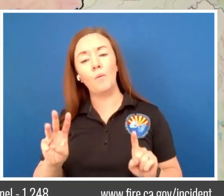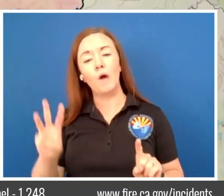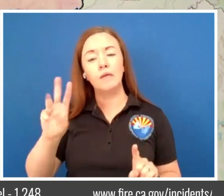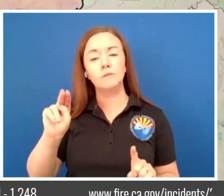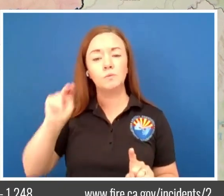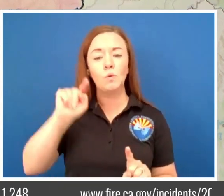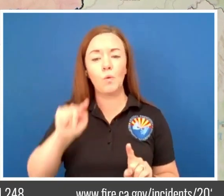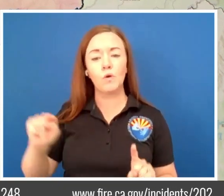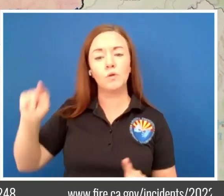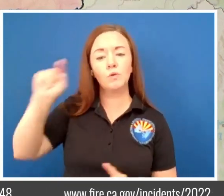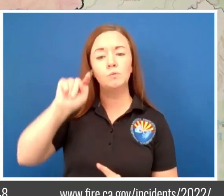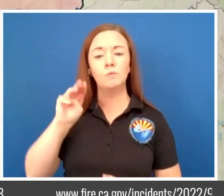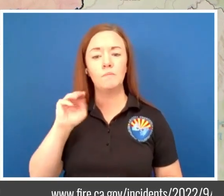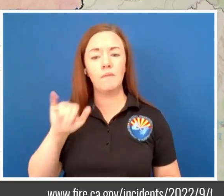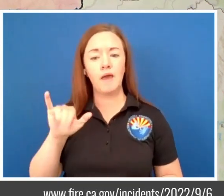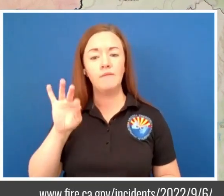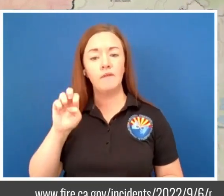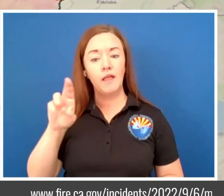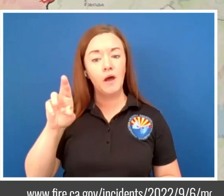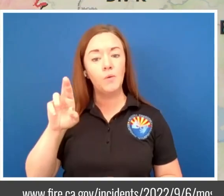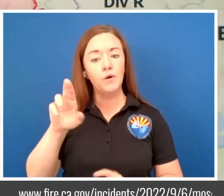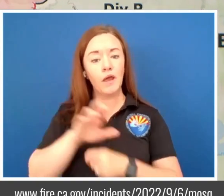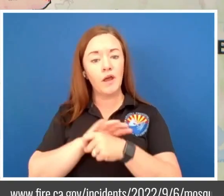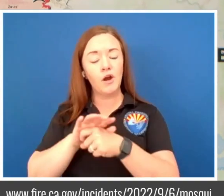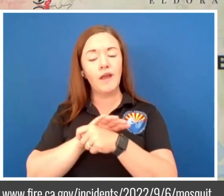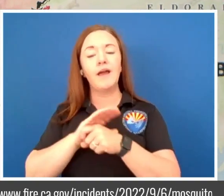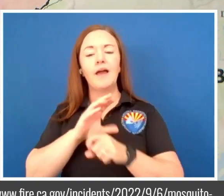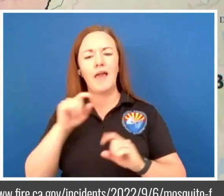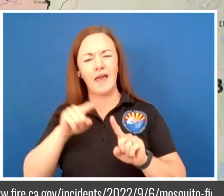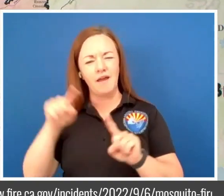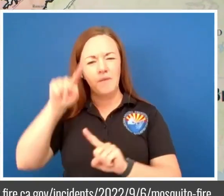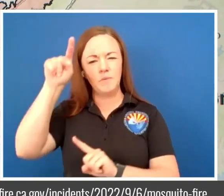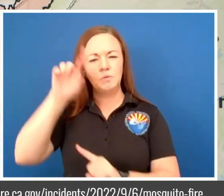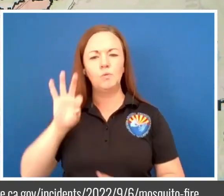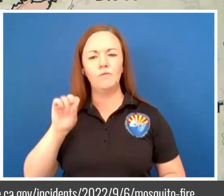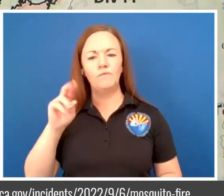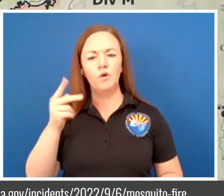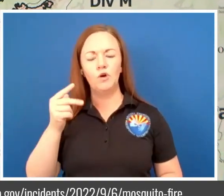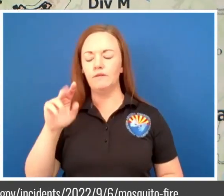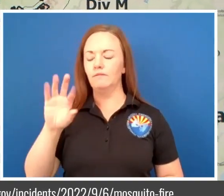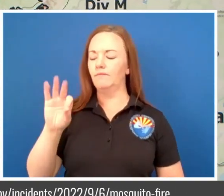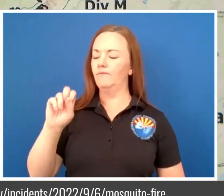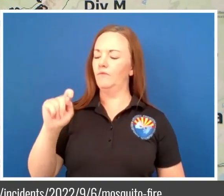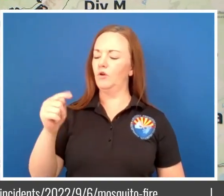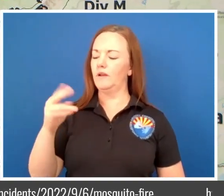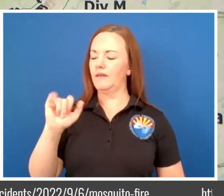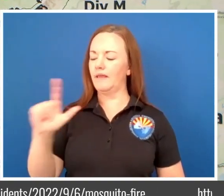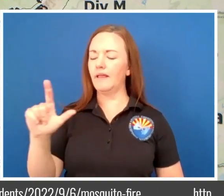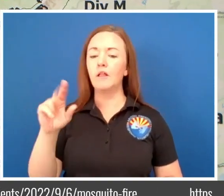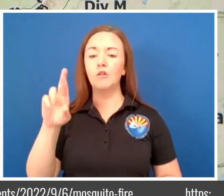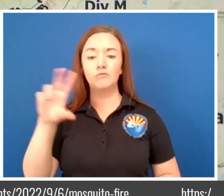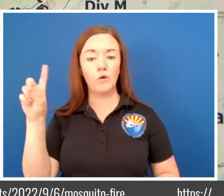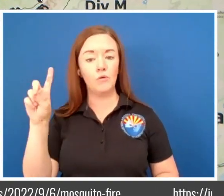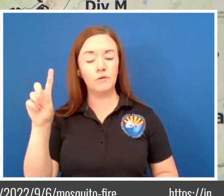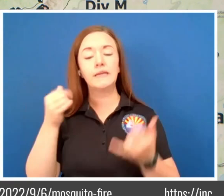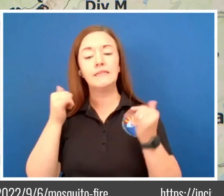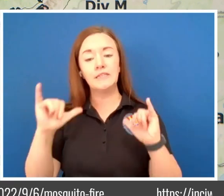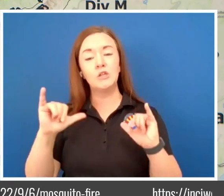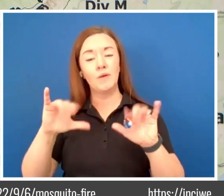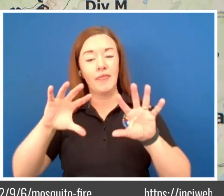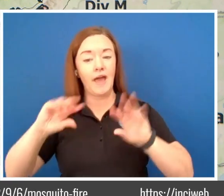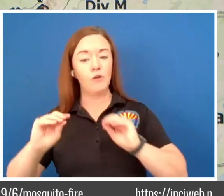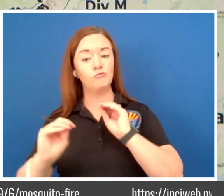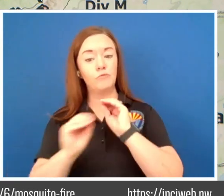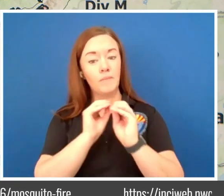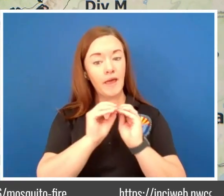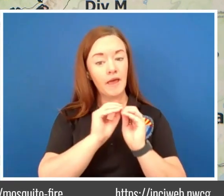the Mayflower area and up here on Foothill Road, continuing that suppression repair, as well as doing the hazard